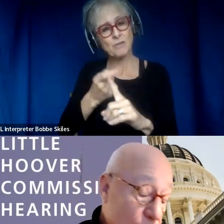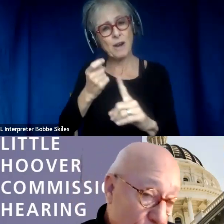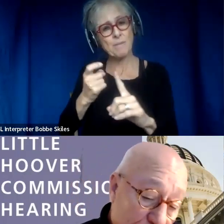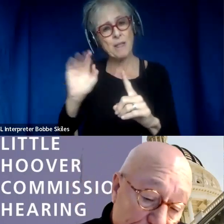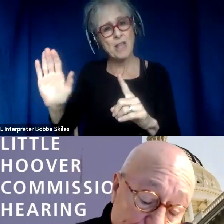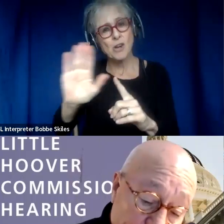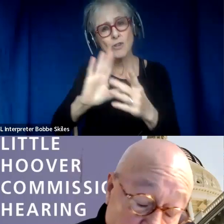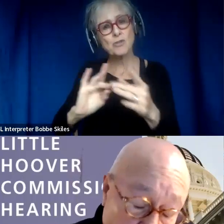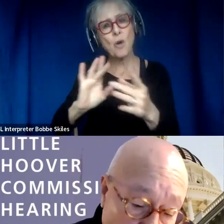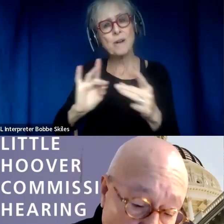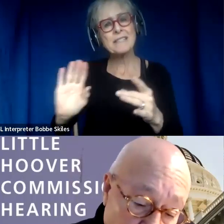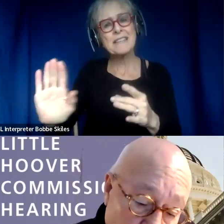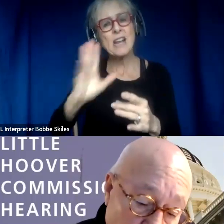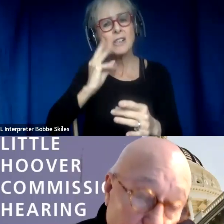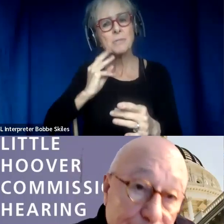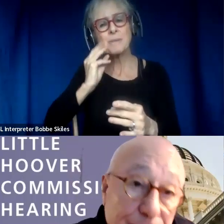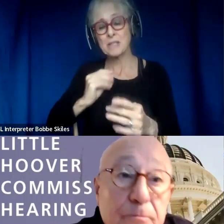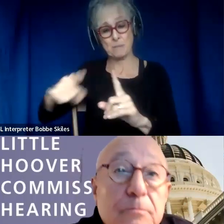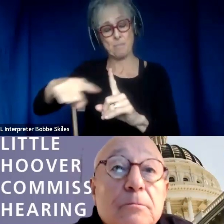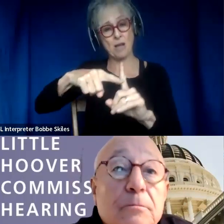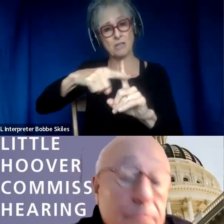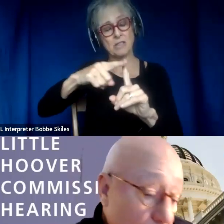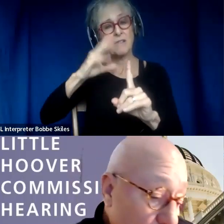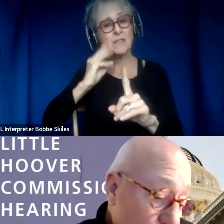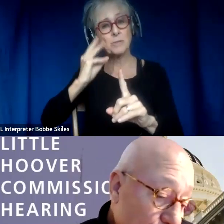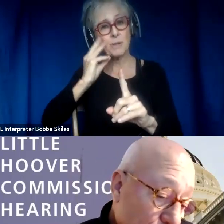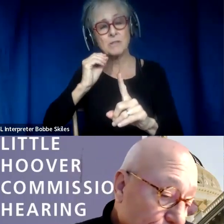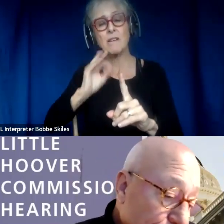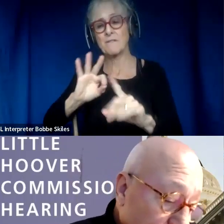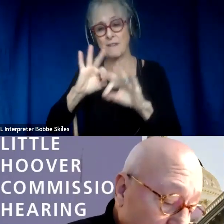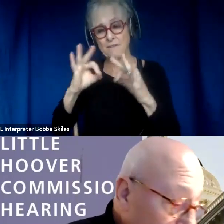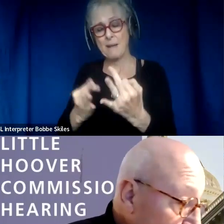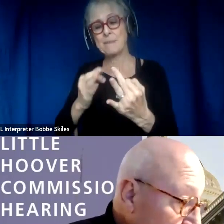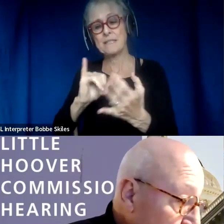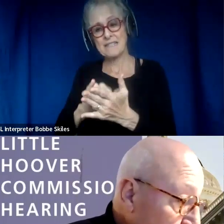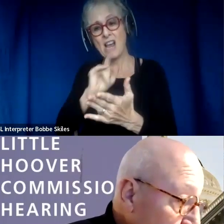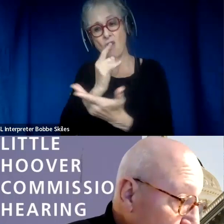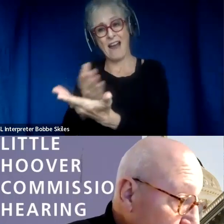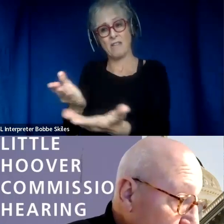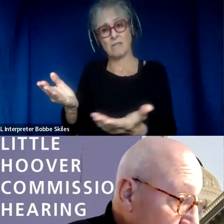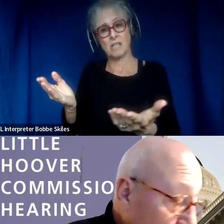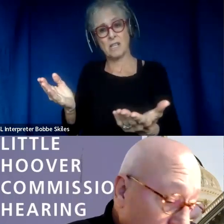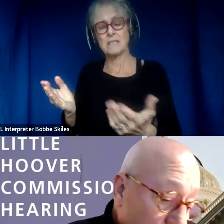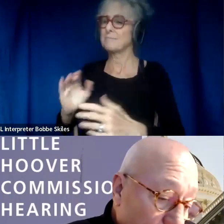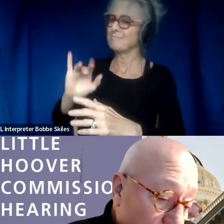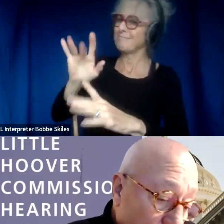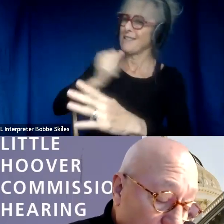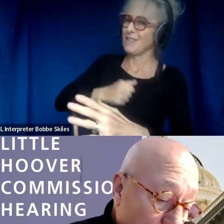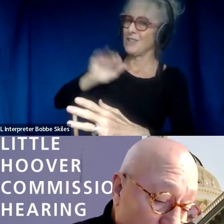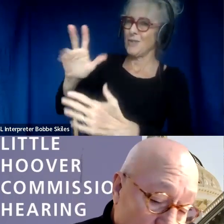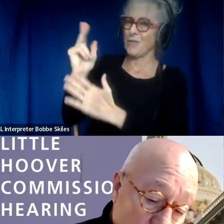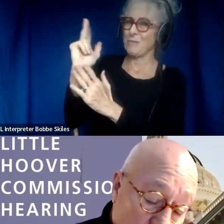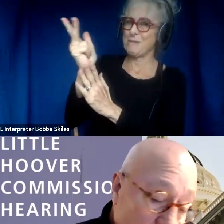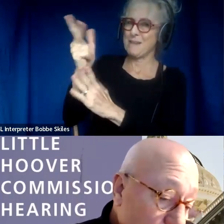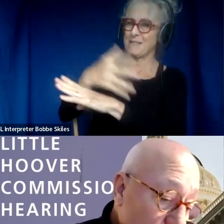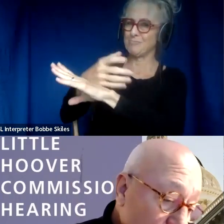the experiences, the positive experiences of the families that do exist. Ms. Baptiste, I'm sorry, but your 3 minutes